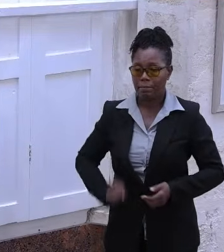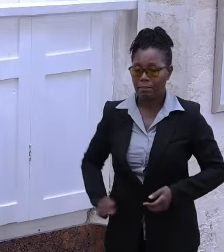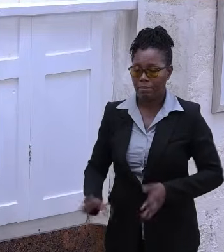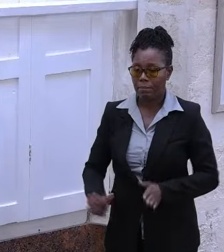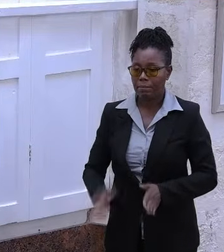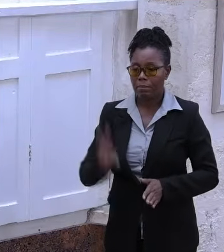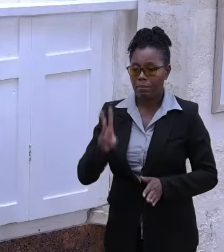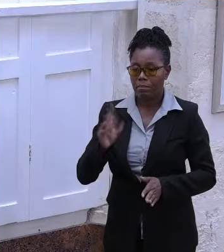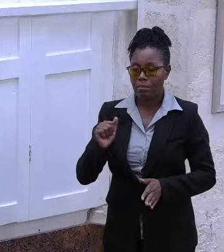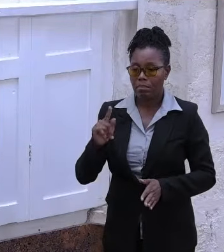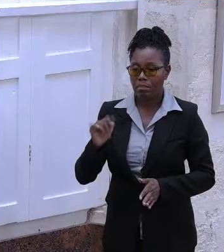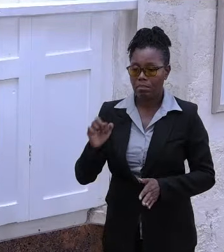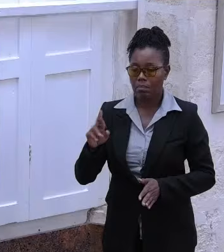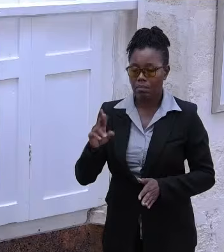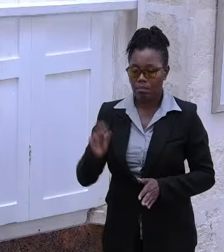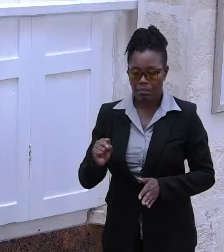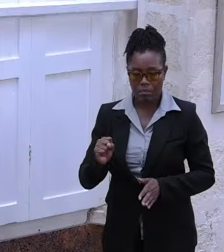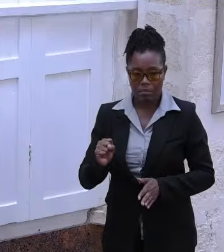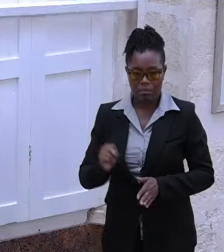Chairman,